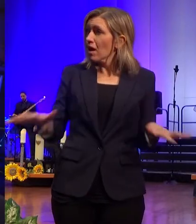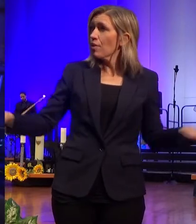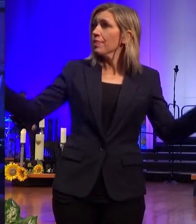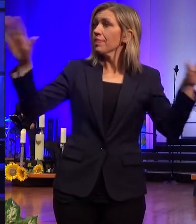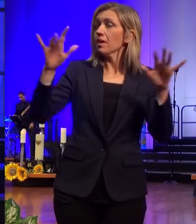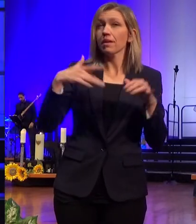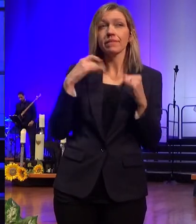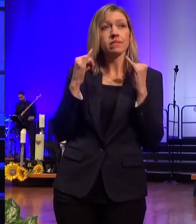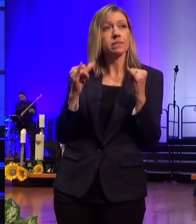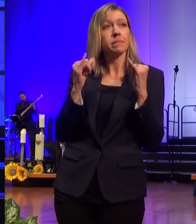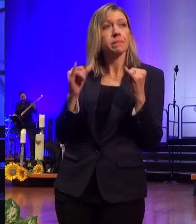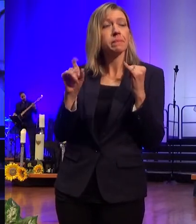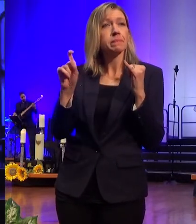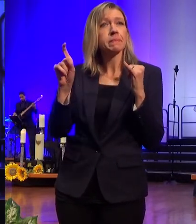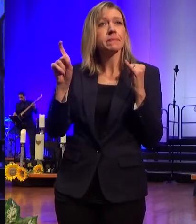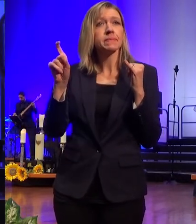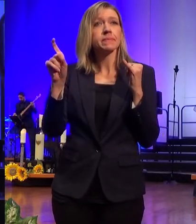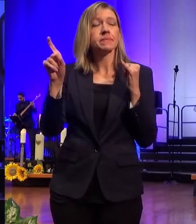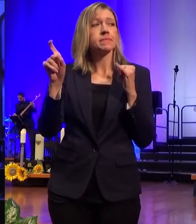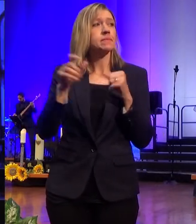Anybody out there just like me?